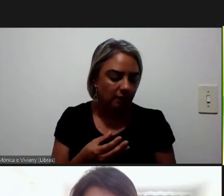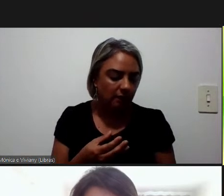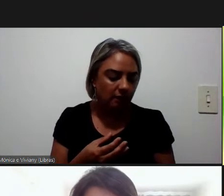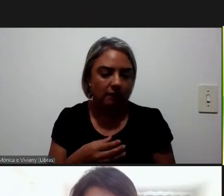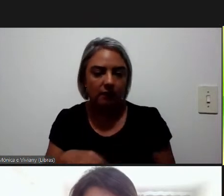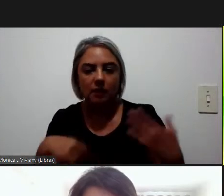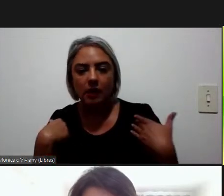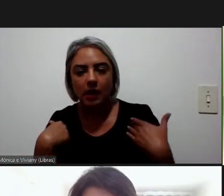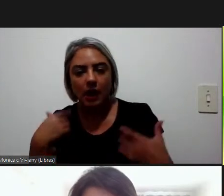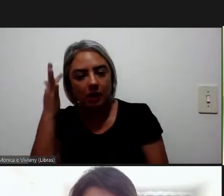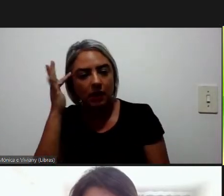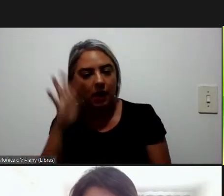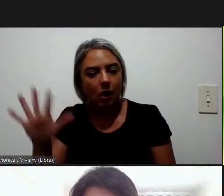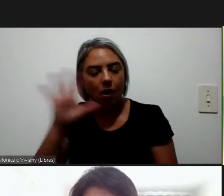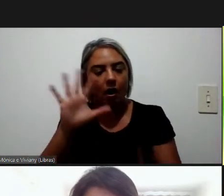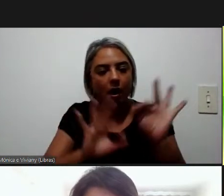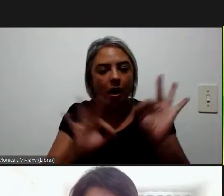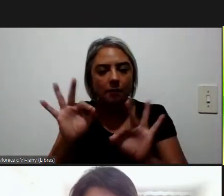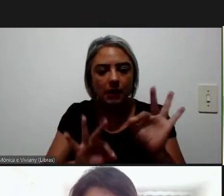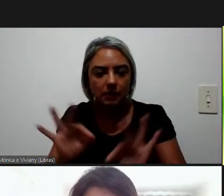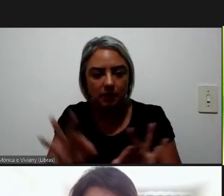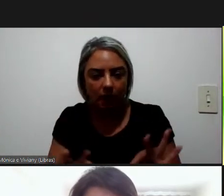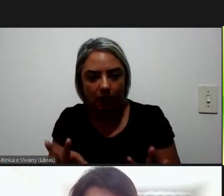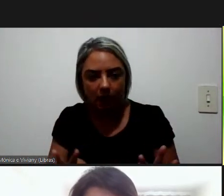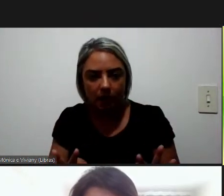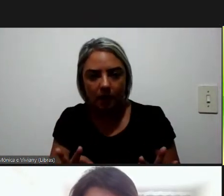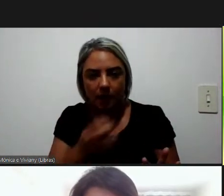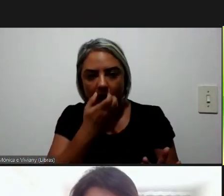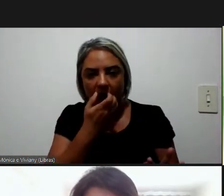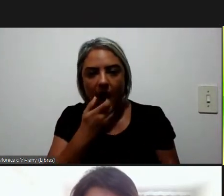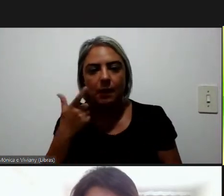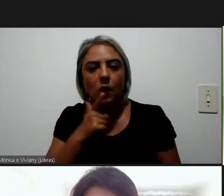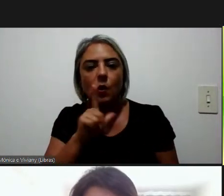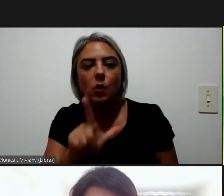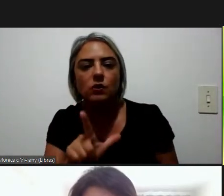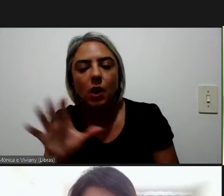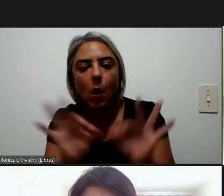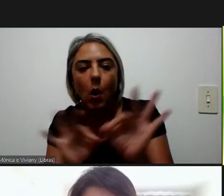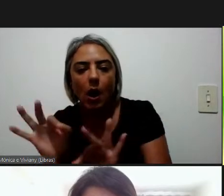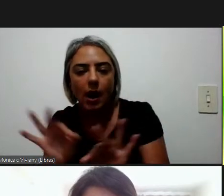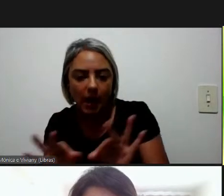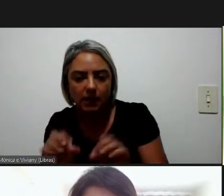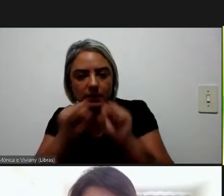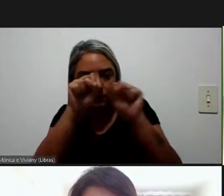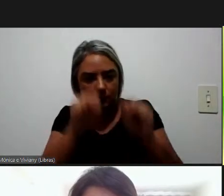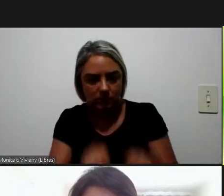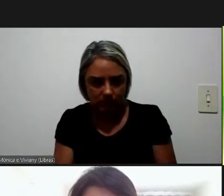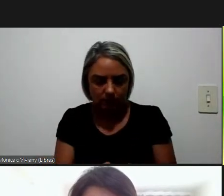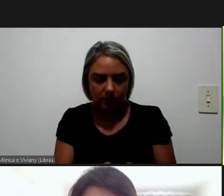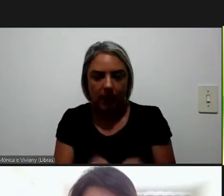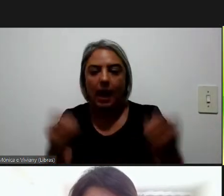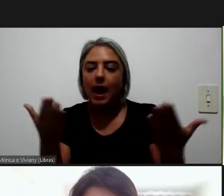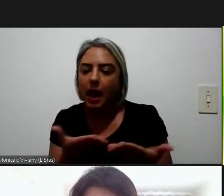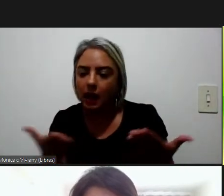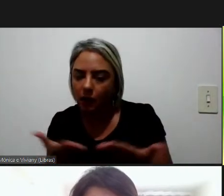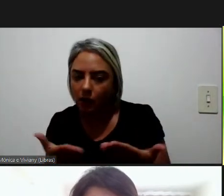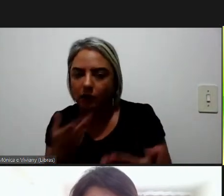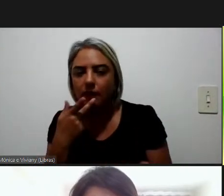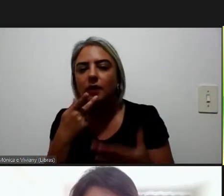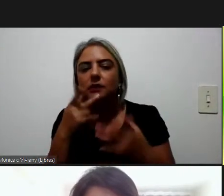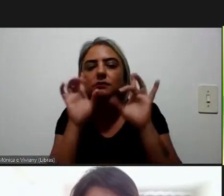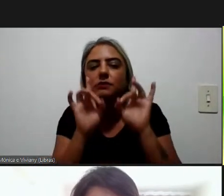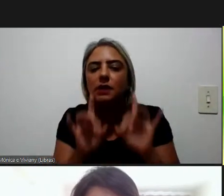a good guideline in theory to guideline this system